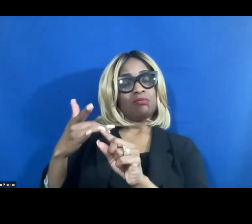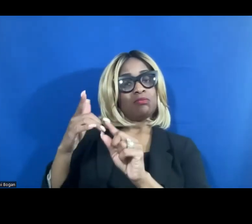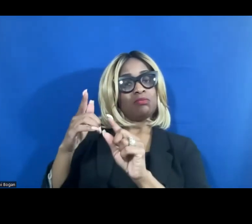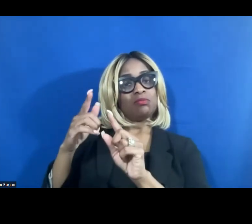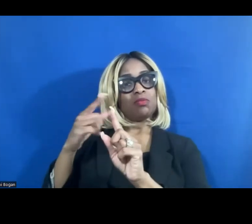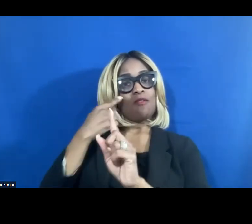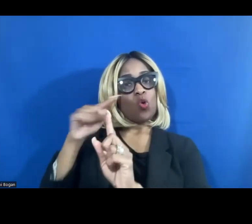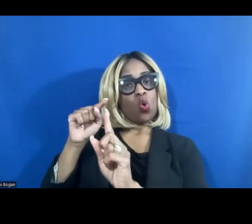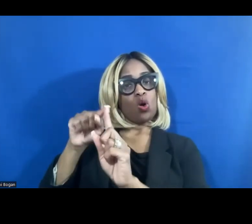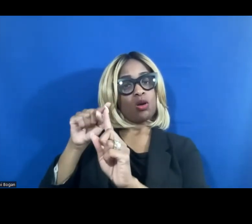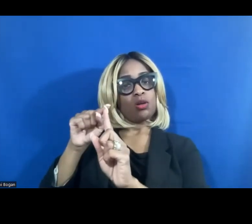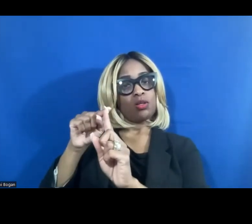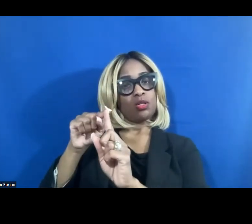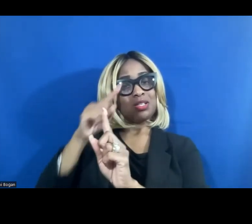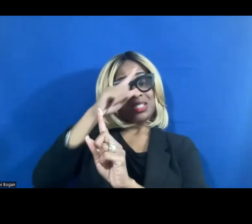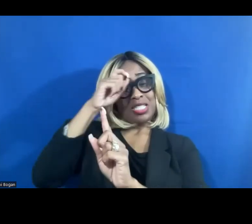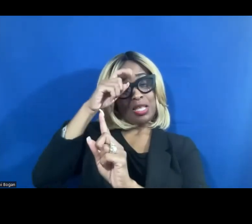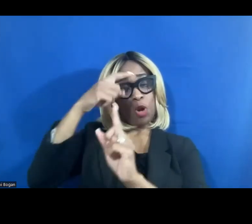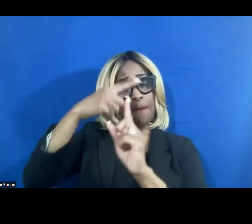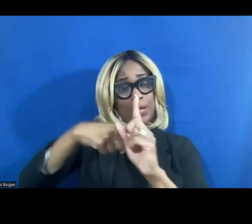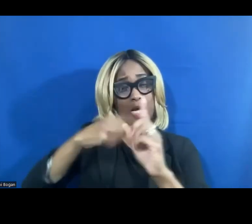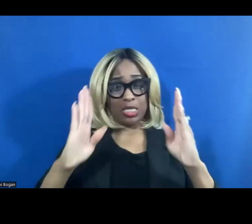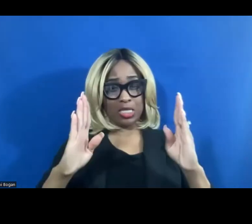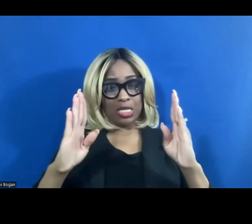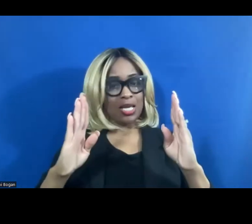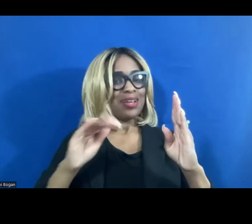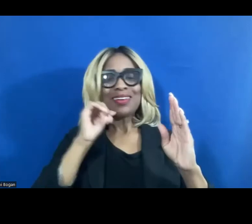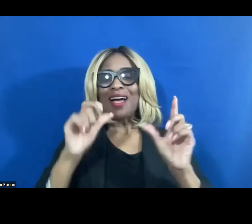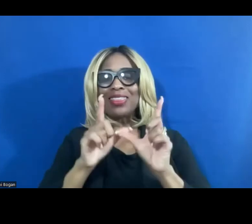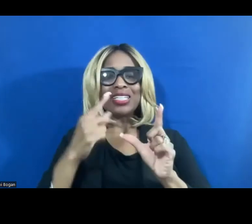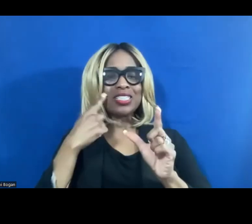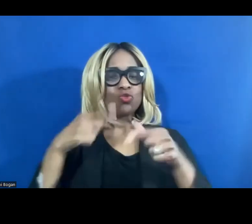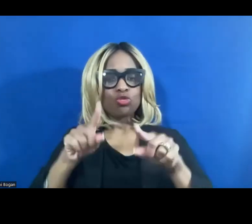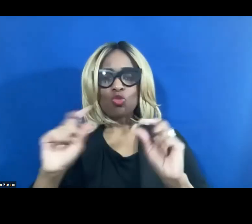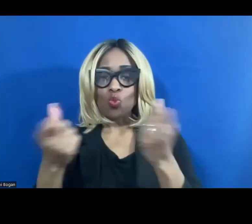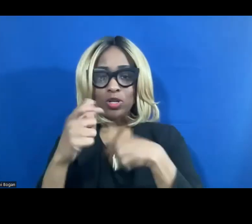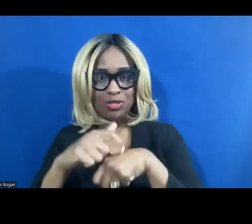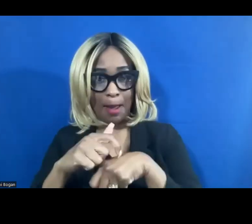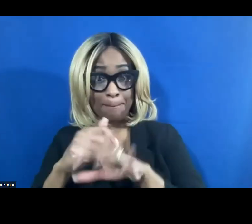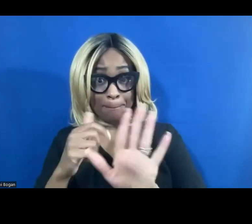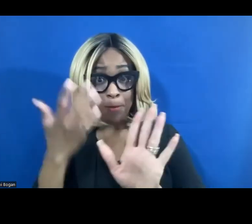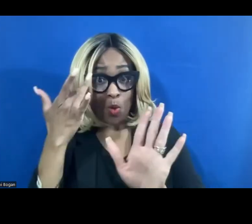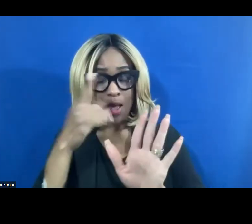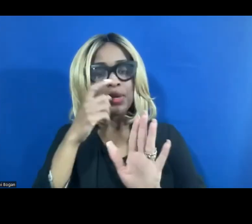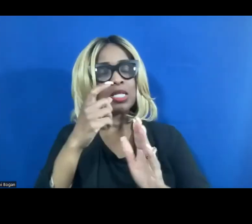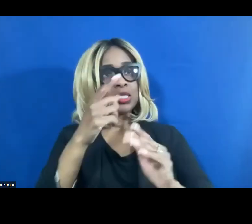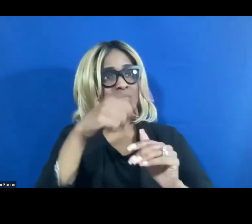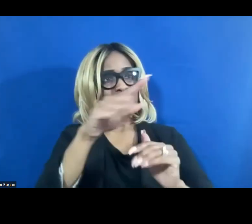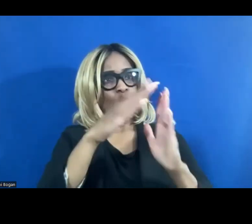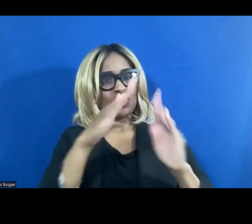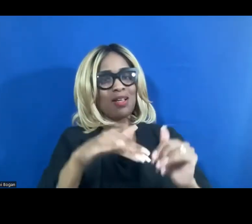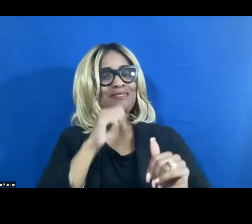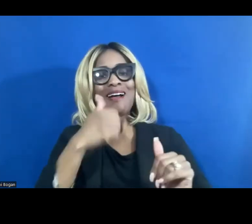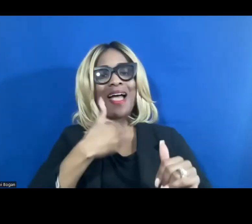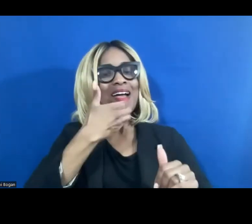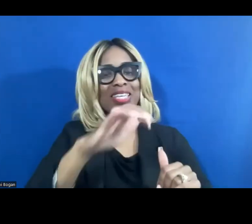licensed for the summer months, and they don't license it for the winter months. And there's a reason for that, because some of that housing doesn't have